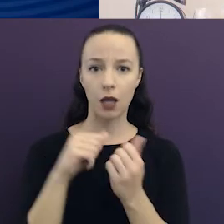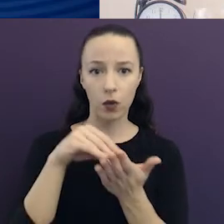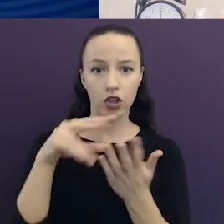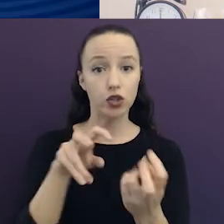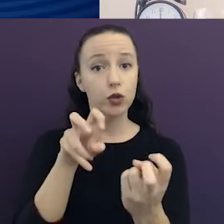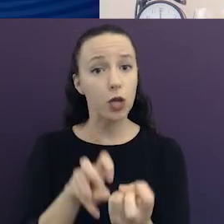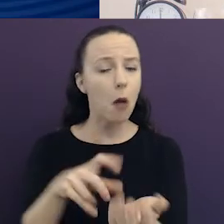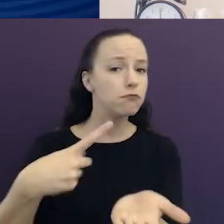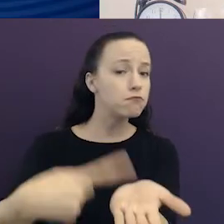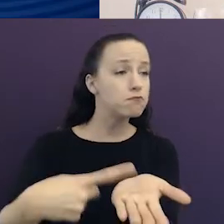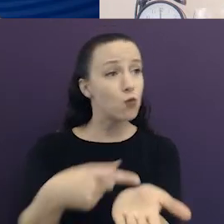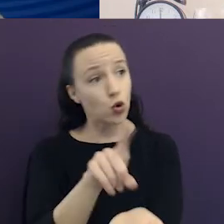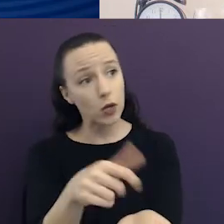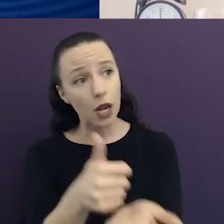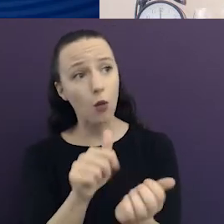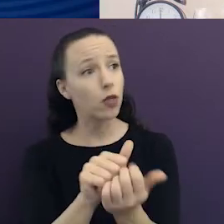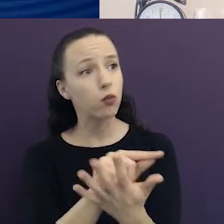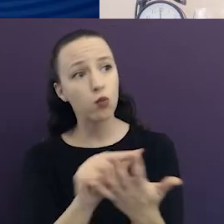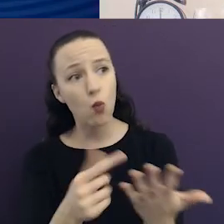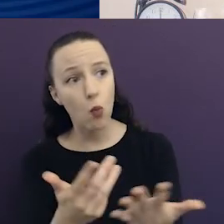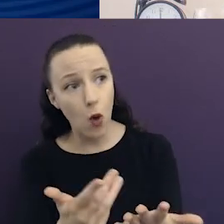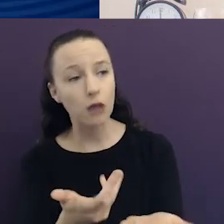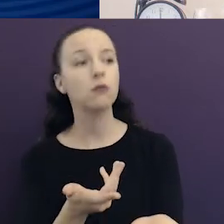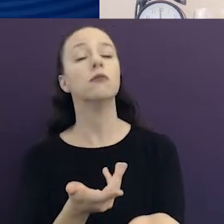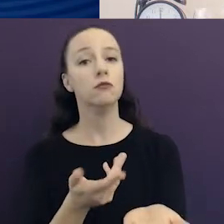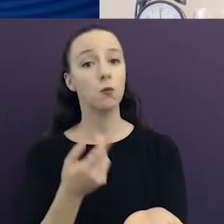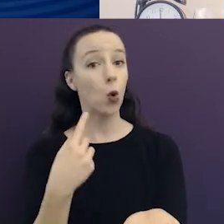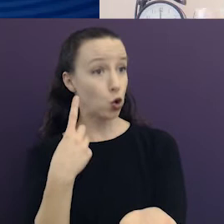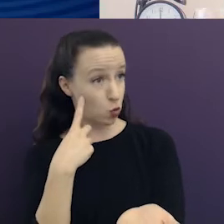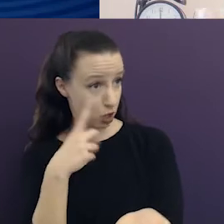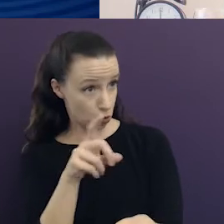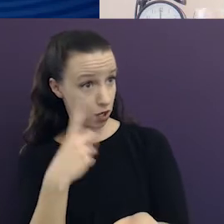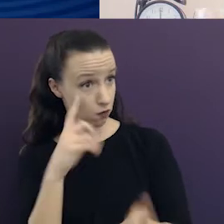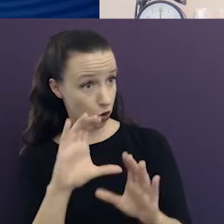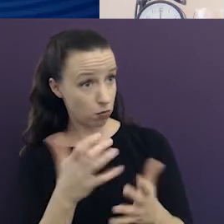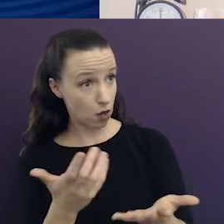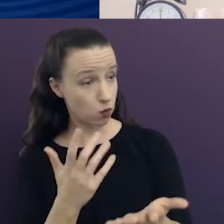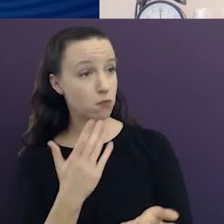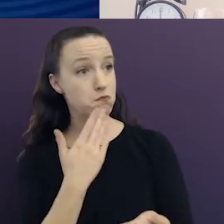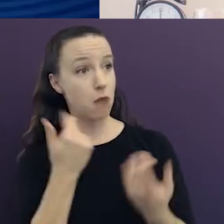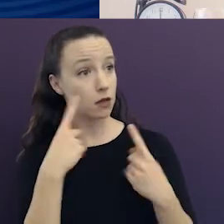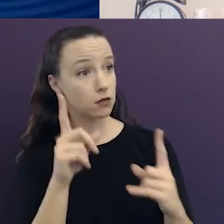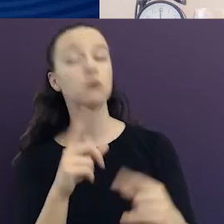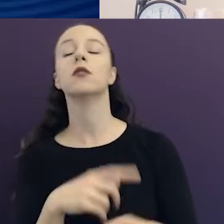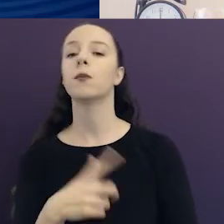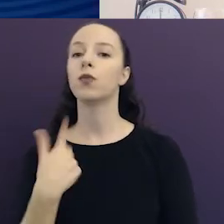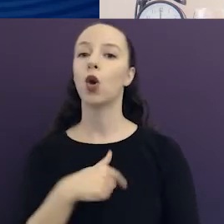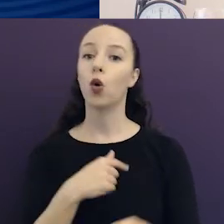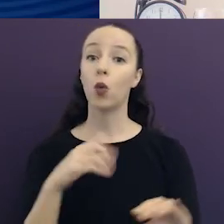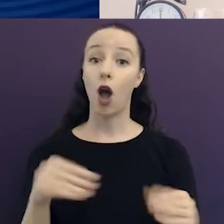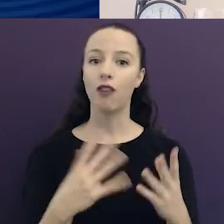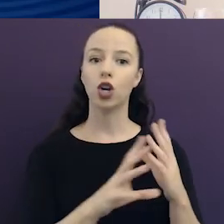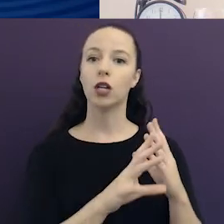to see, what it is they're needing help with, what it is that they think they'll need for their class. So we